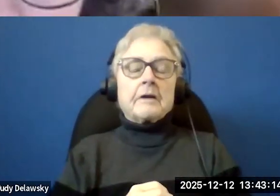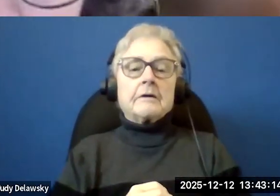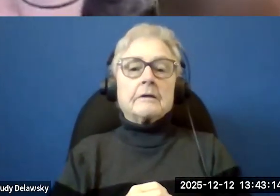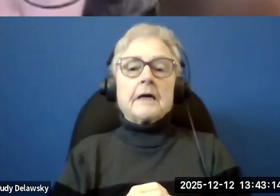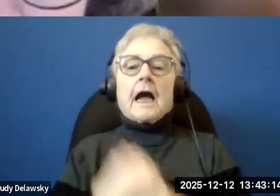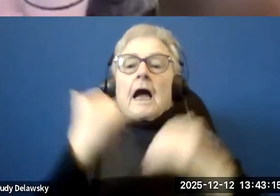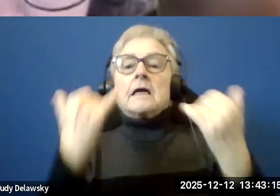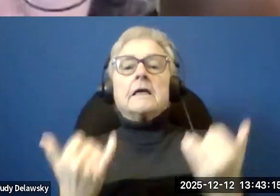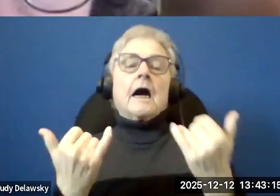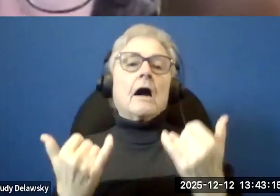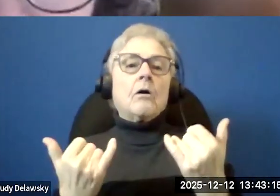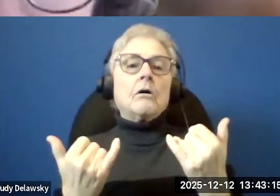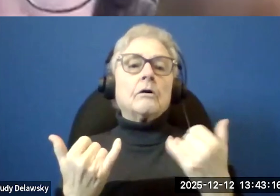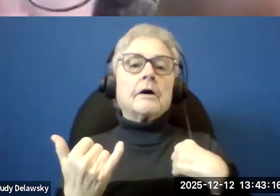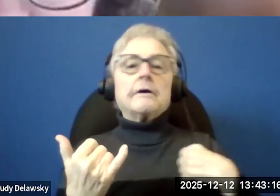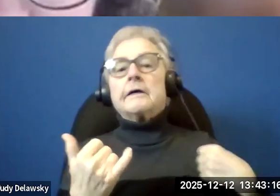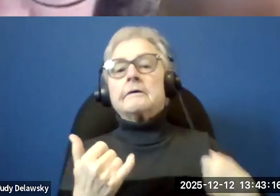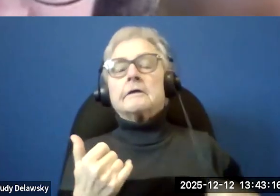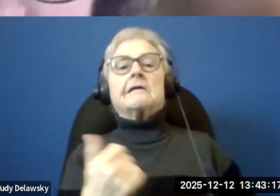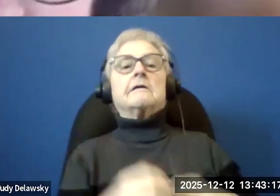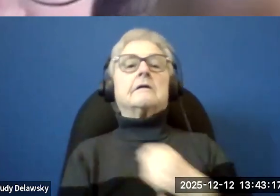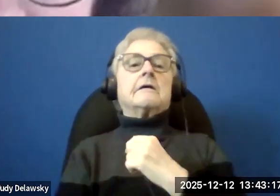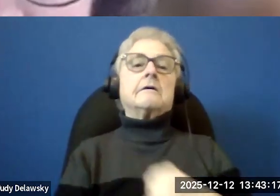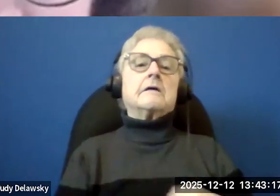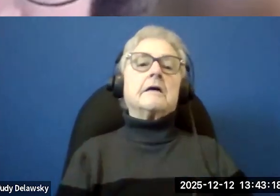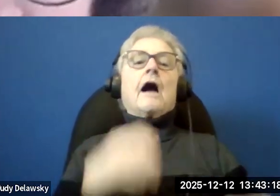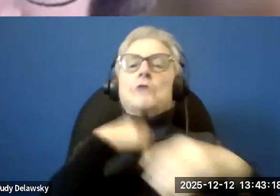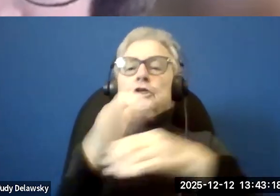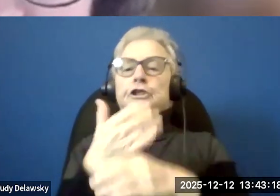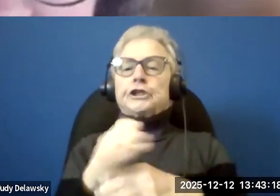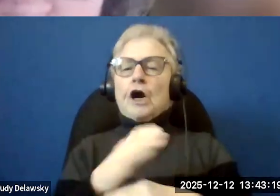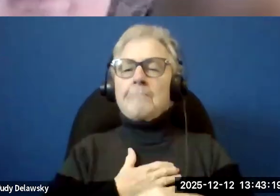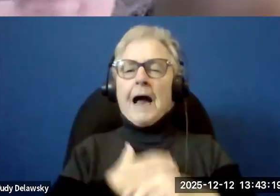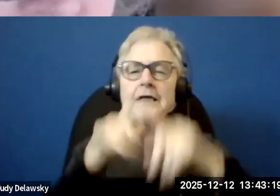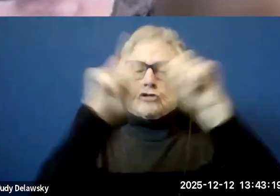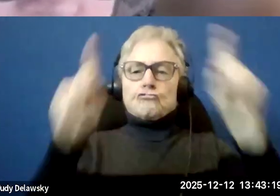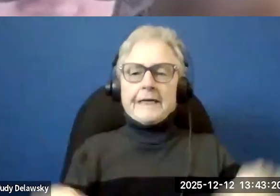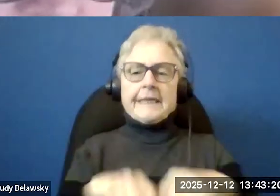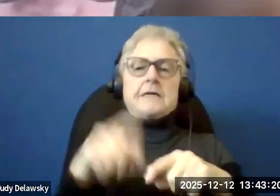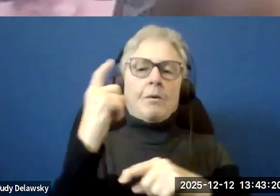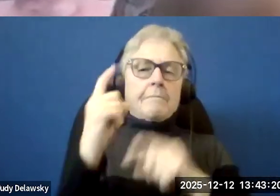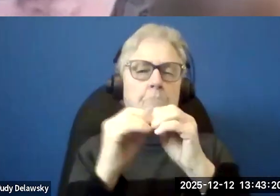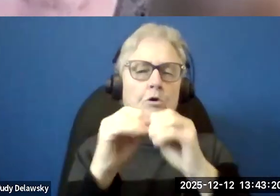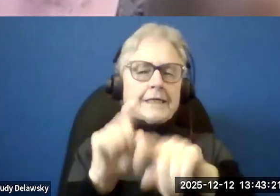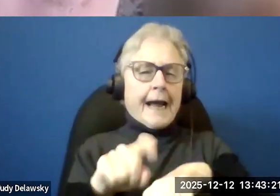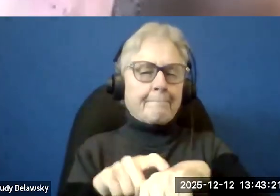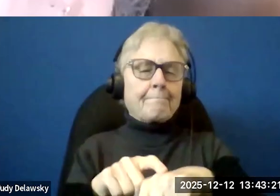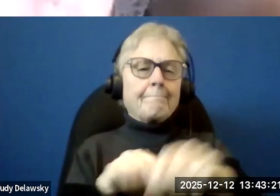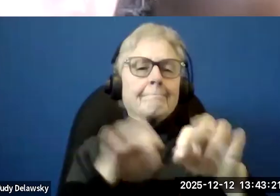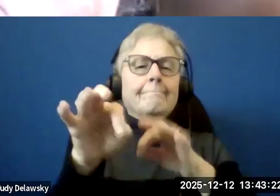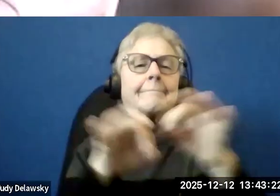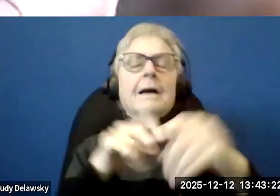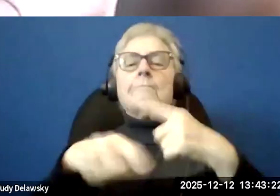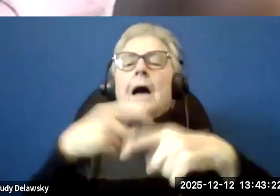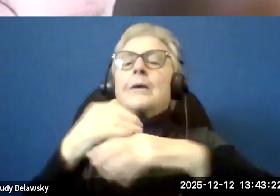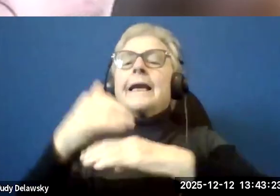of speaking before the question and answer, I will just share my screen one more time to talk about next